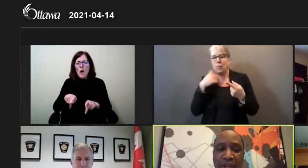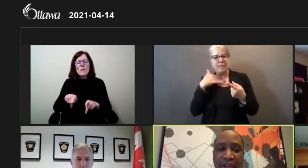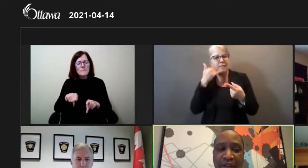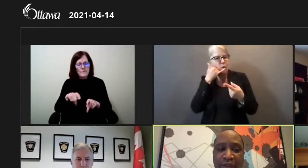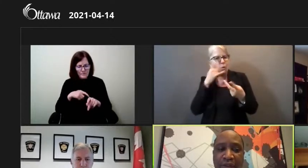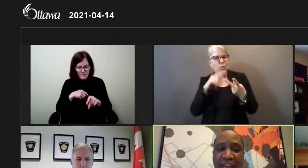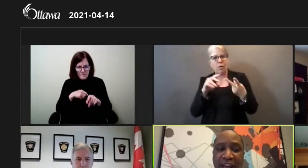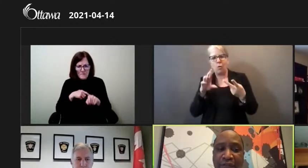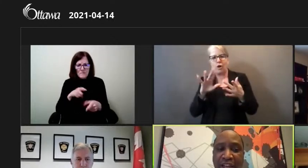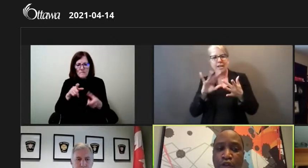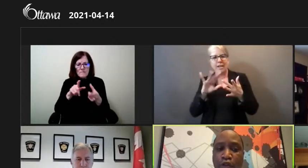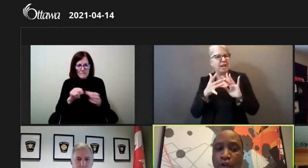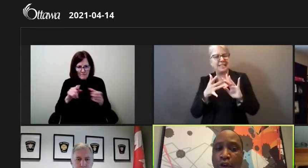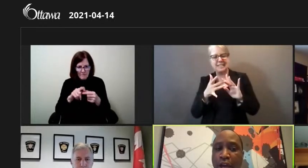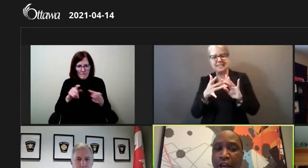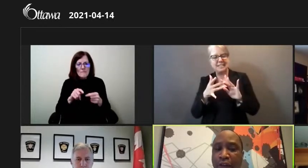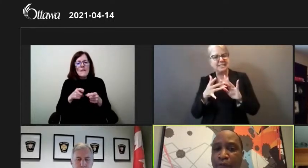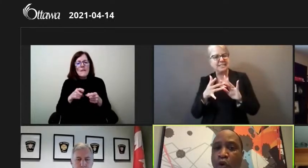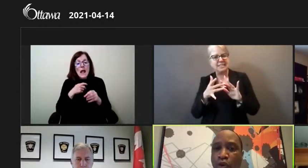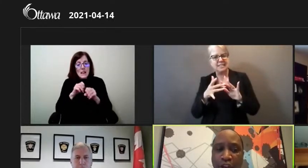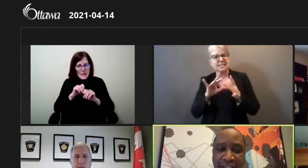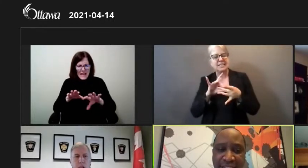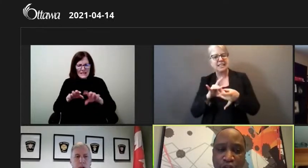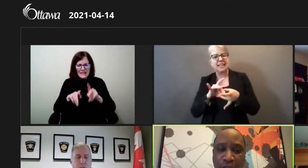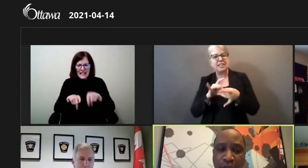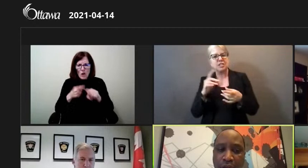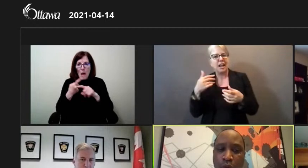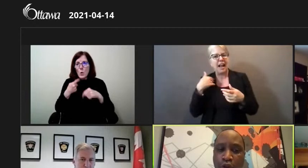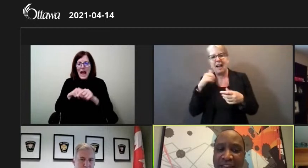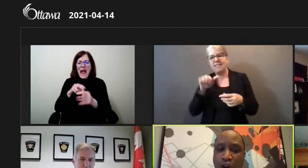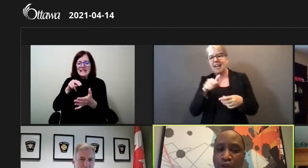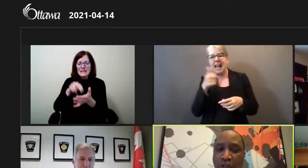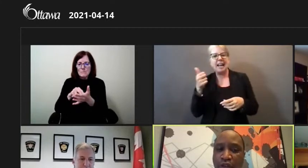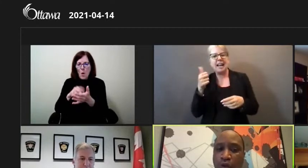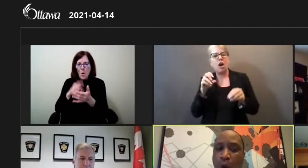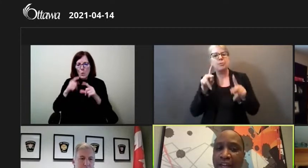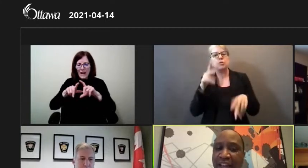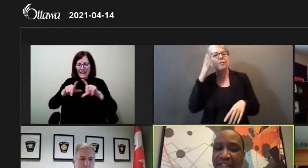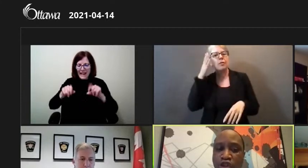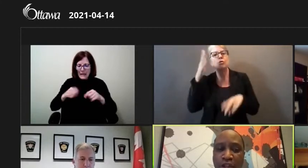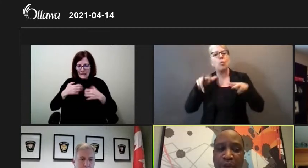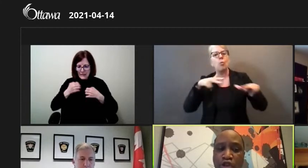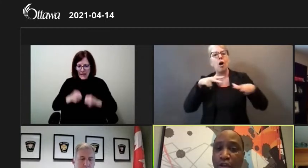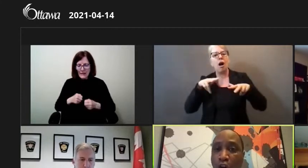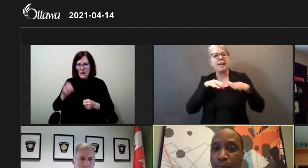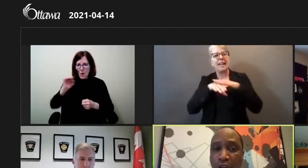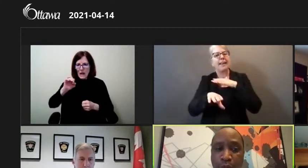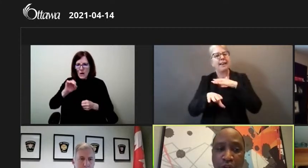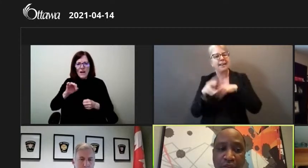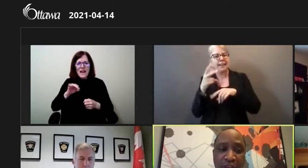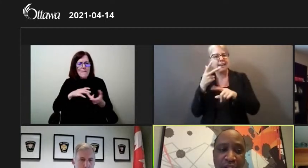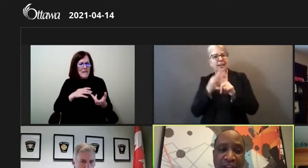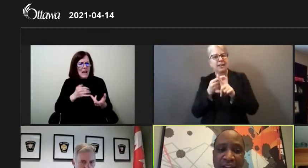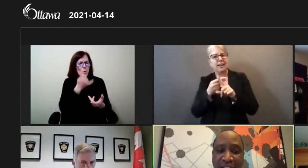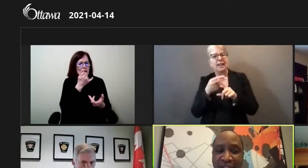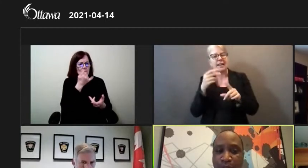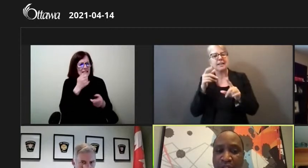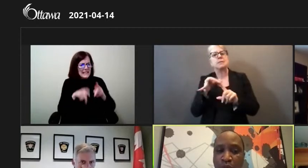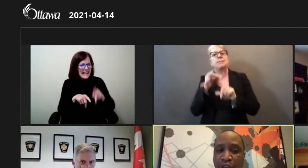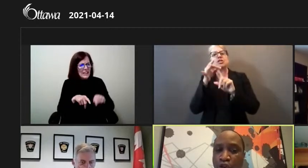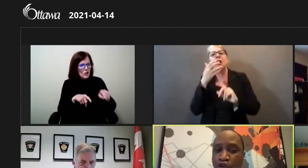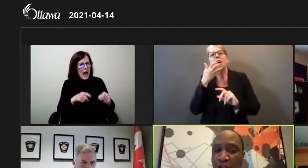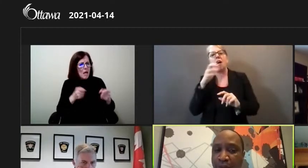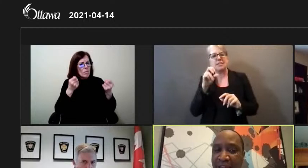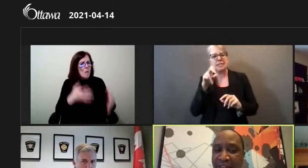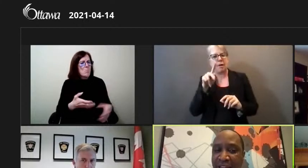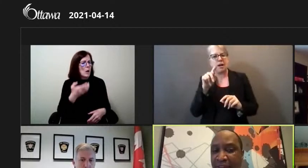internet connection? Will there be any opportunities for walk-in vaccination, especially in hotspot communities? And I ask this because we learned